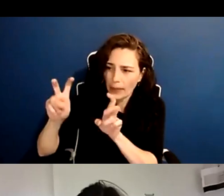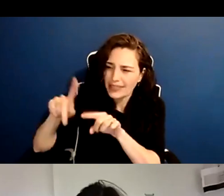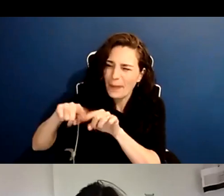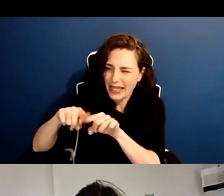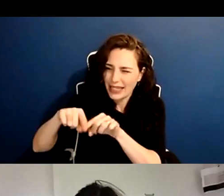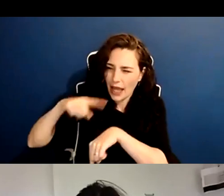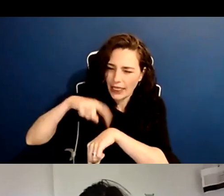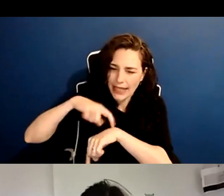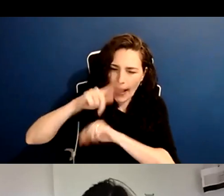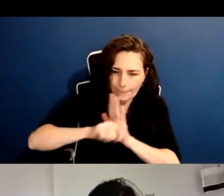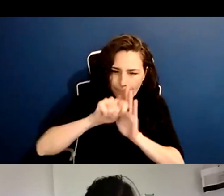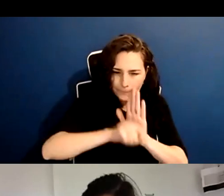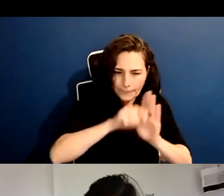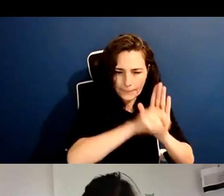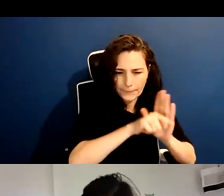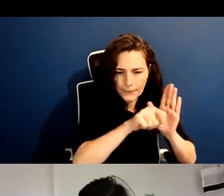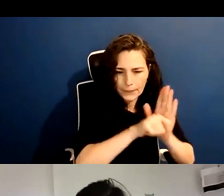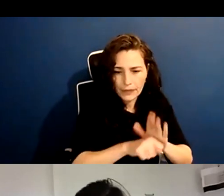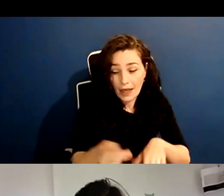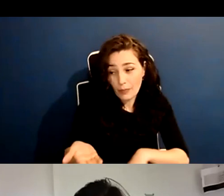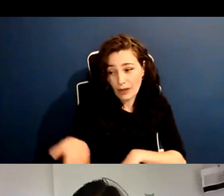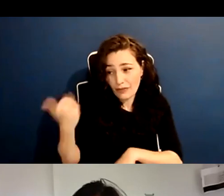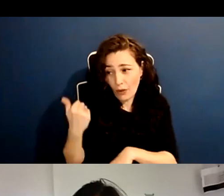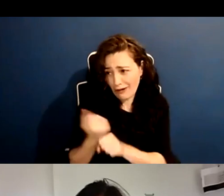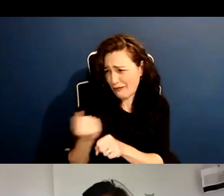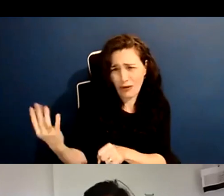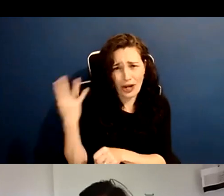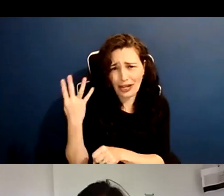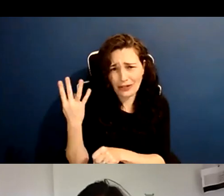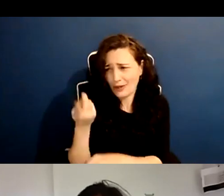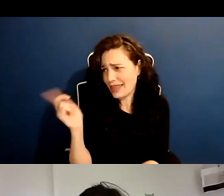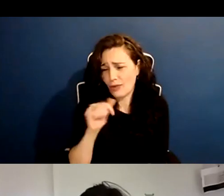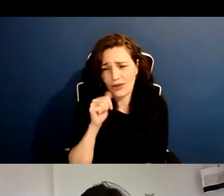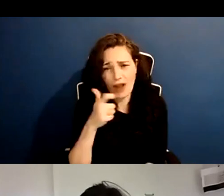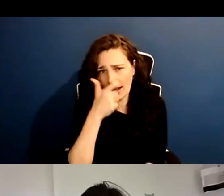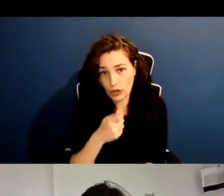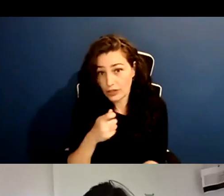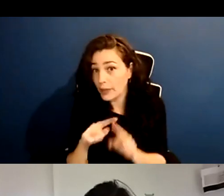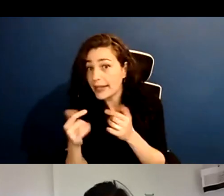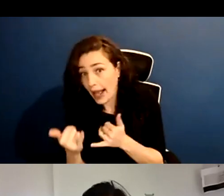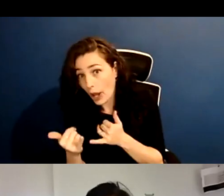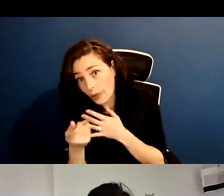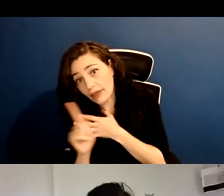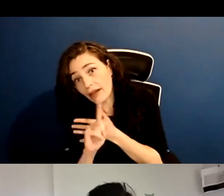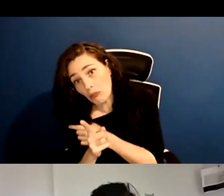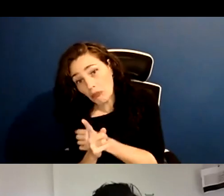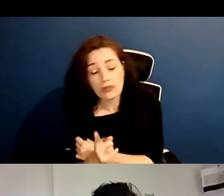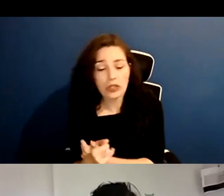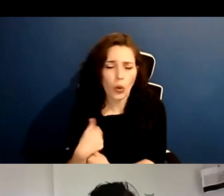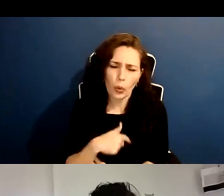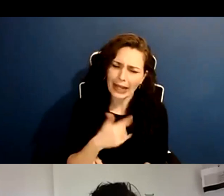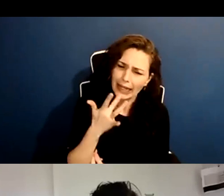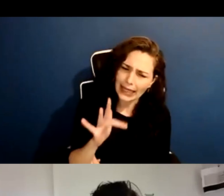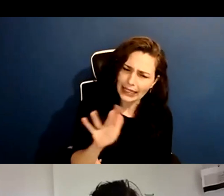and right. they were not interested 4 years ago and now they are. And so we've, you know, we've kind of lucked out. So I